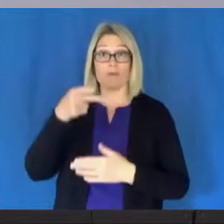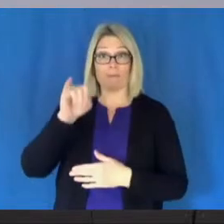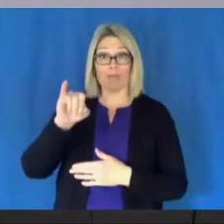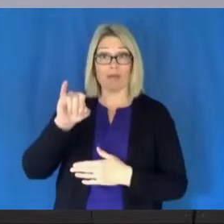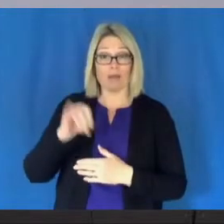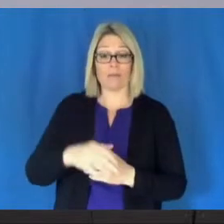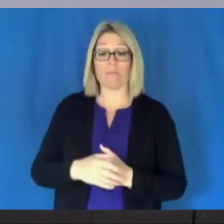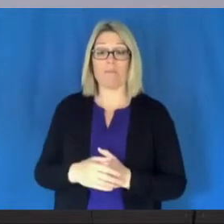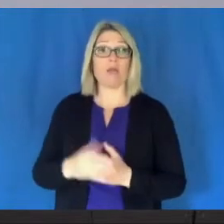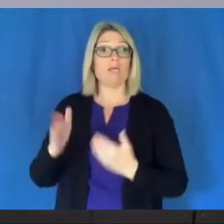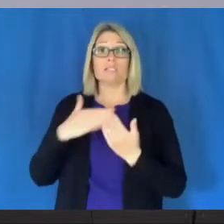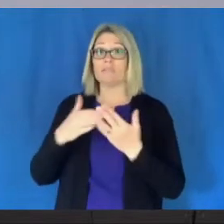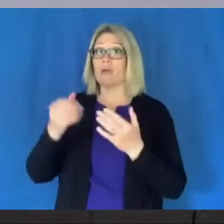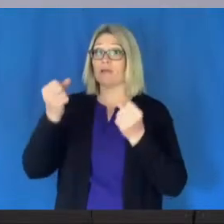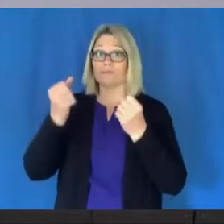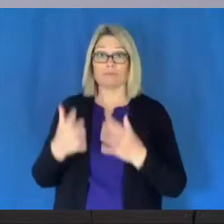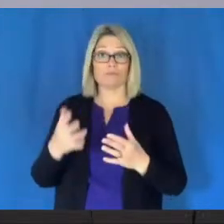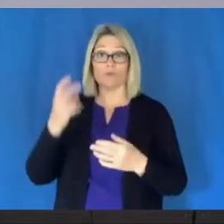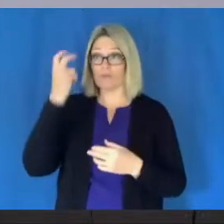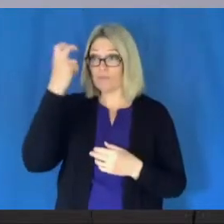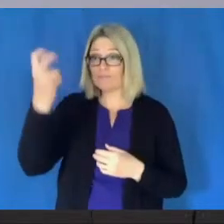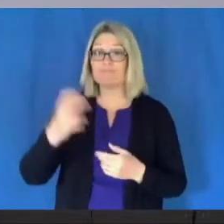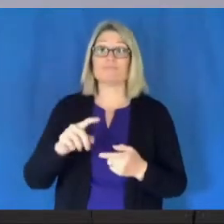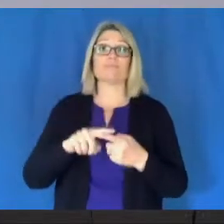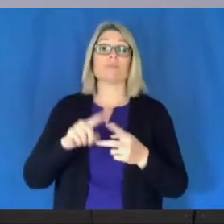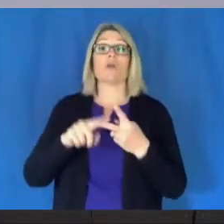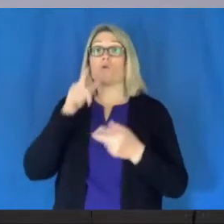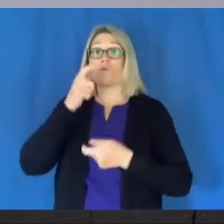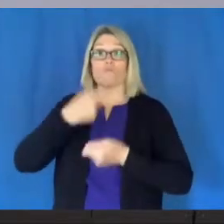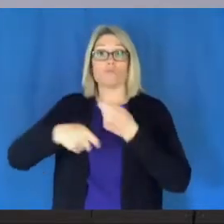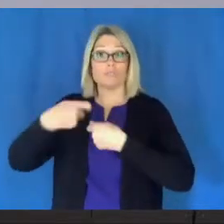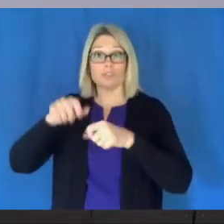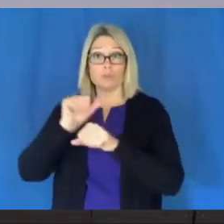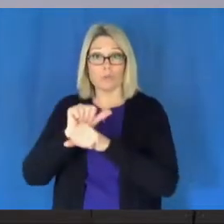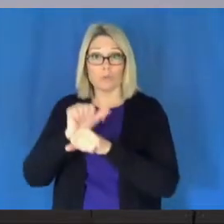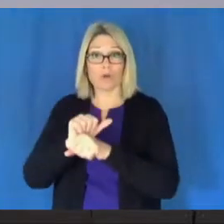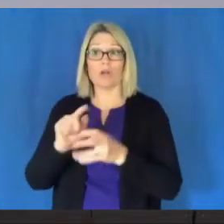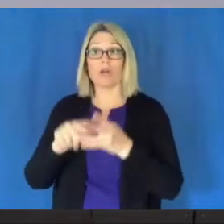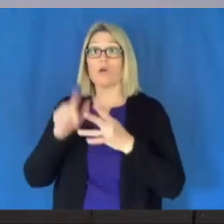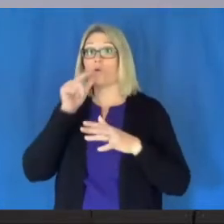you're a truck driver, rotational worker, work isolator,